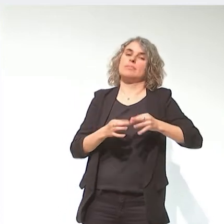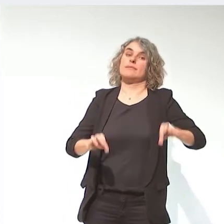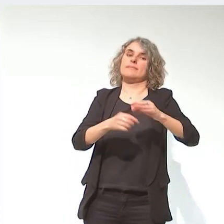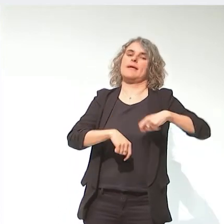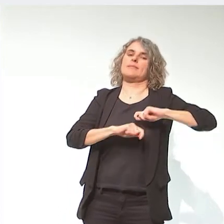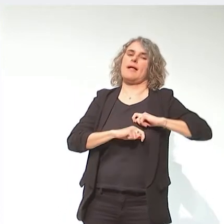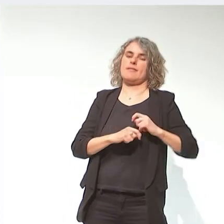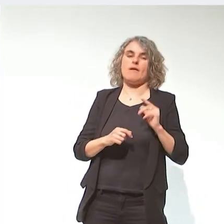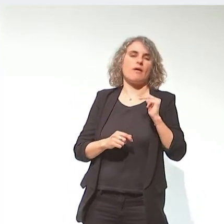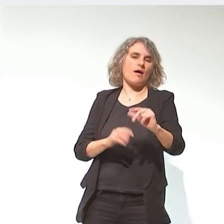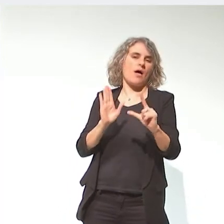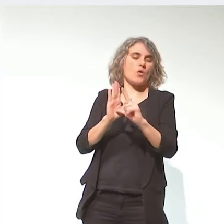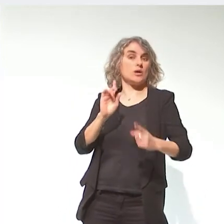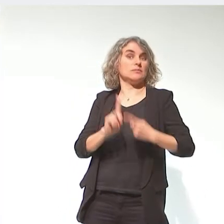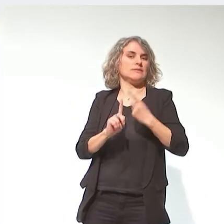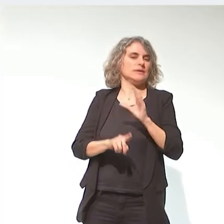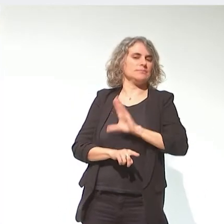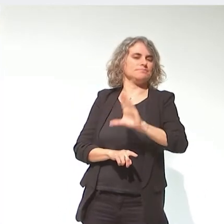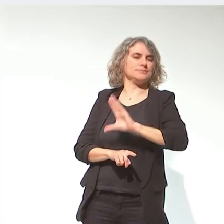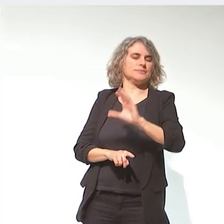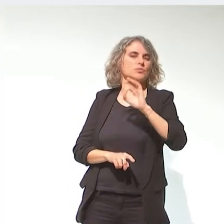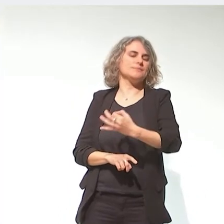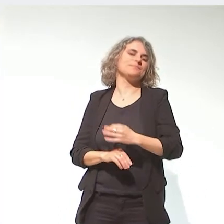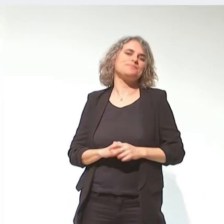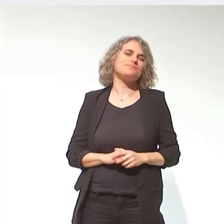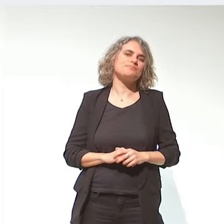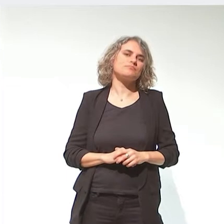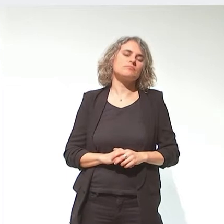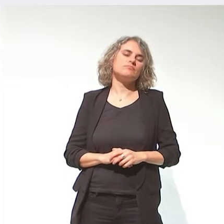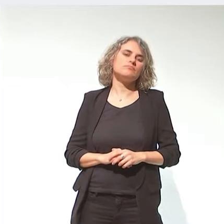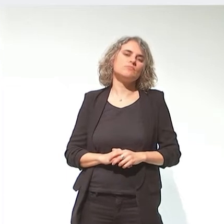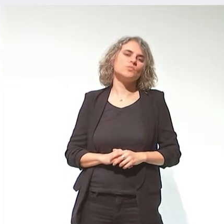Spain, we want to have a specific law